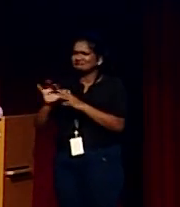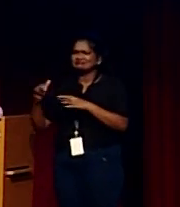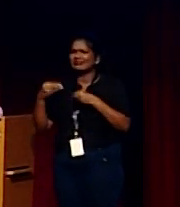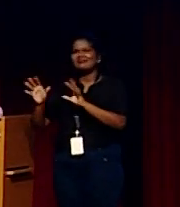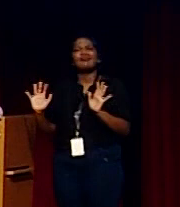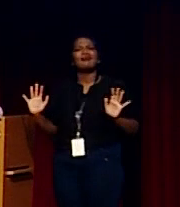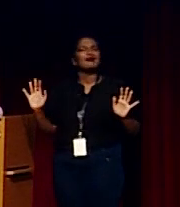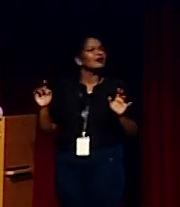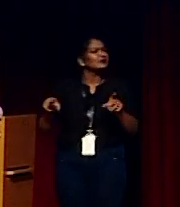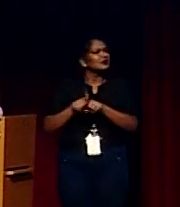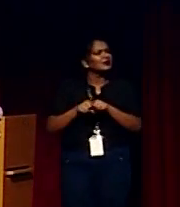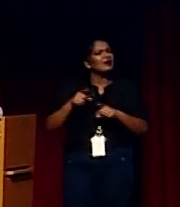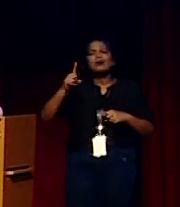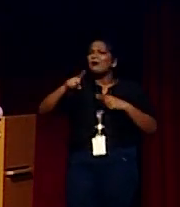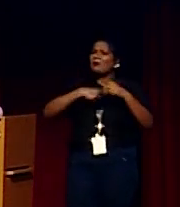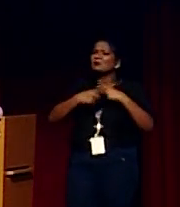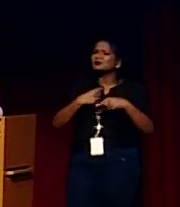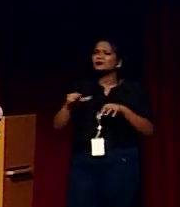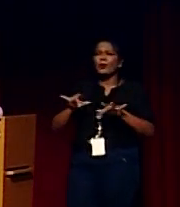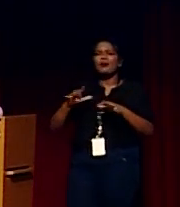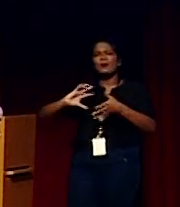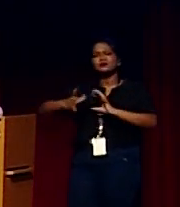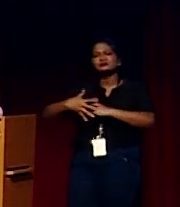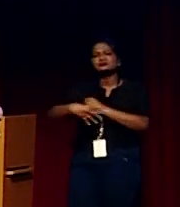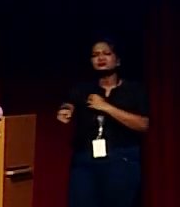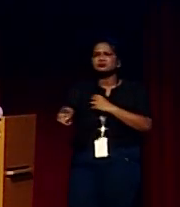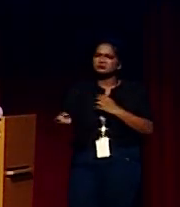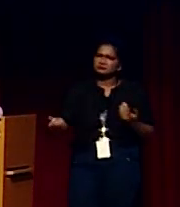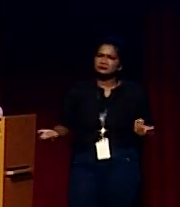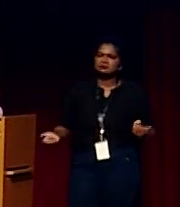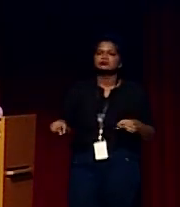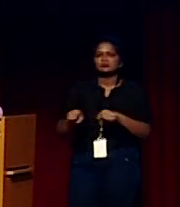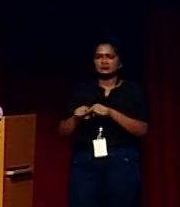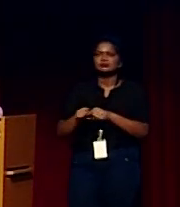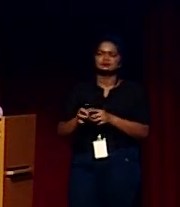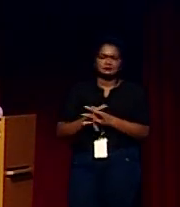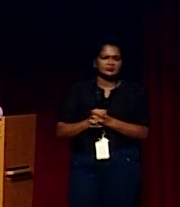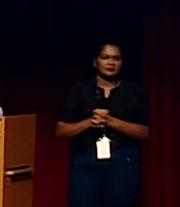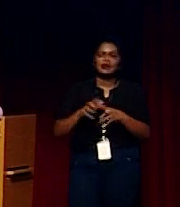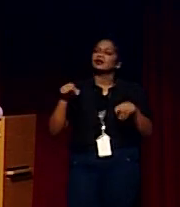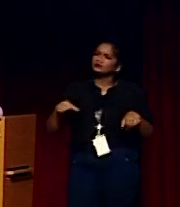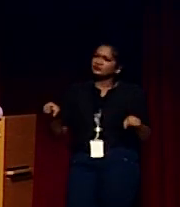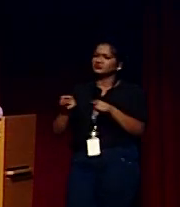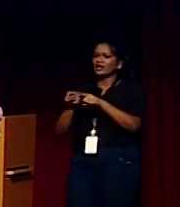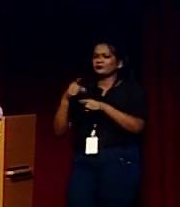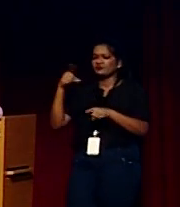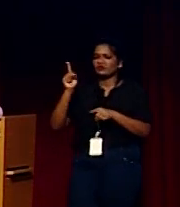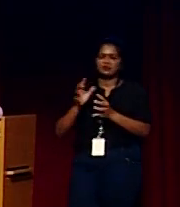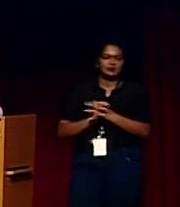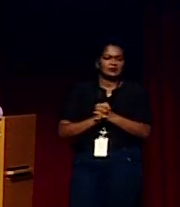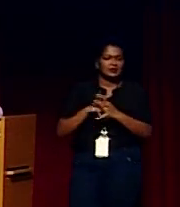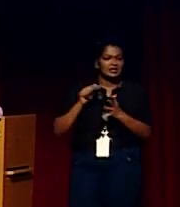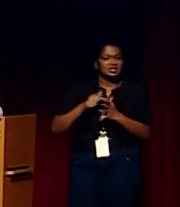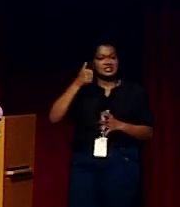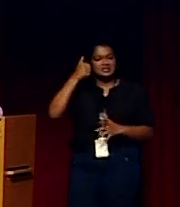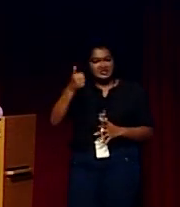course, we know 8 bits are always enough to express pretty much everything we want to express, right? And that's the same principle here, going from